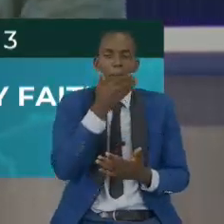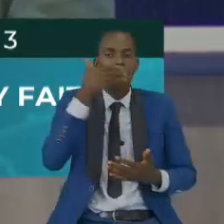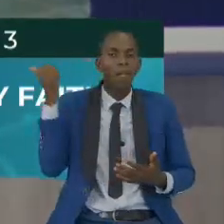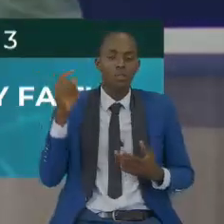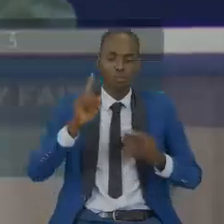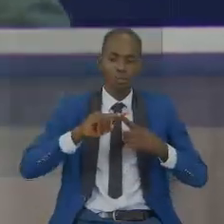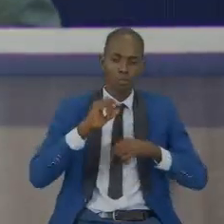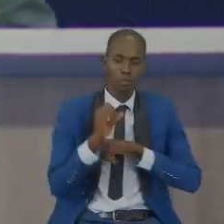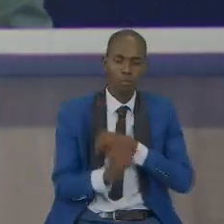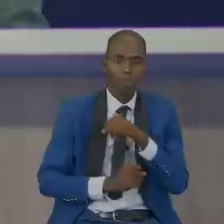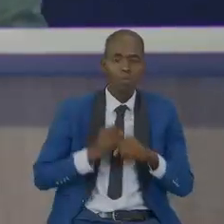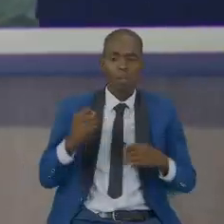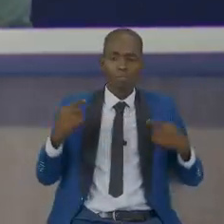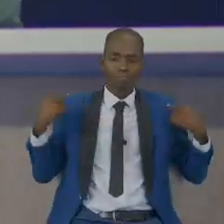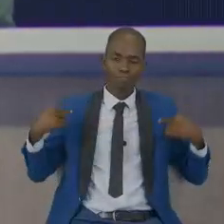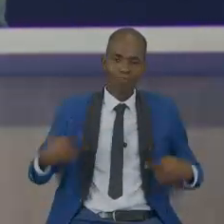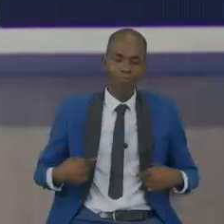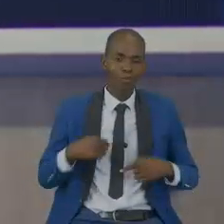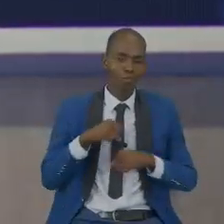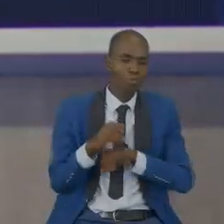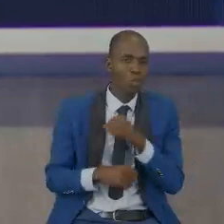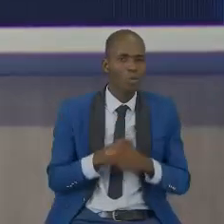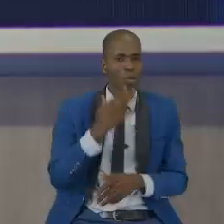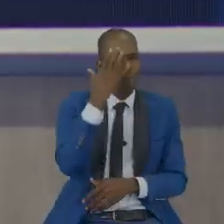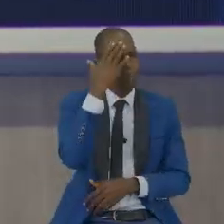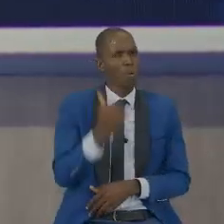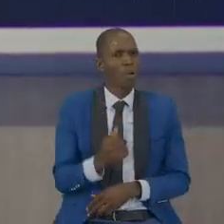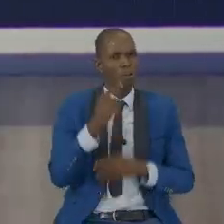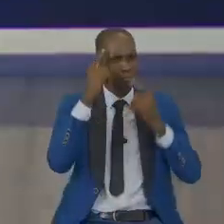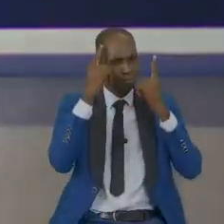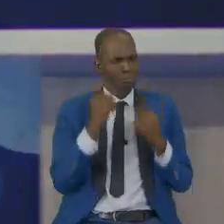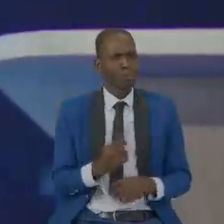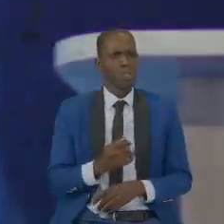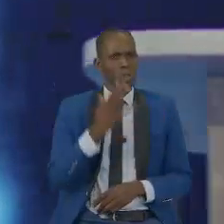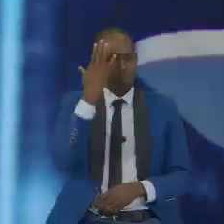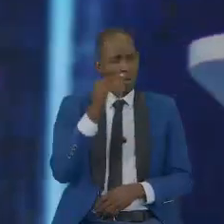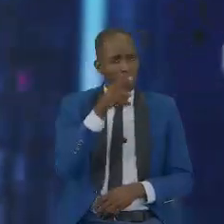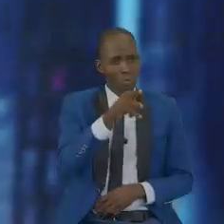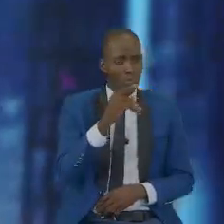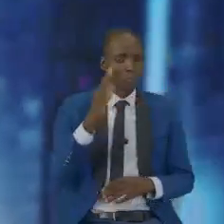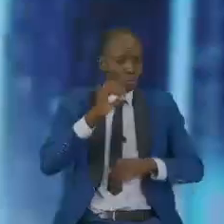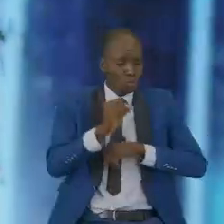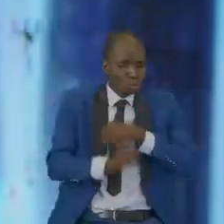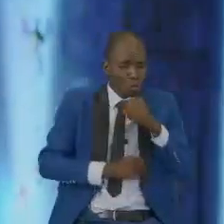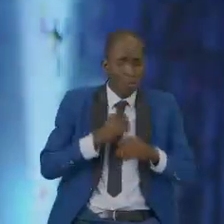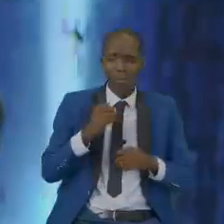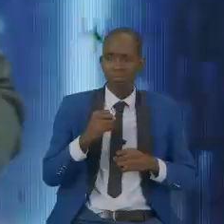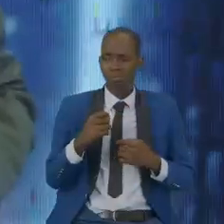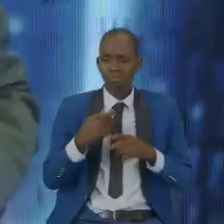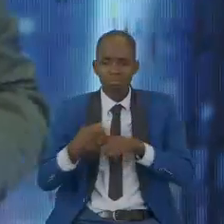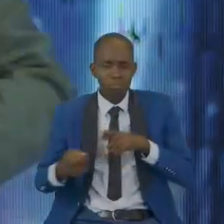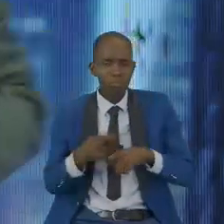suffer affliction. Why? Moses, why will you choose to suffer affliction?